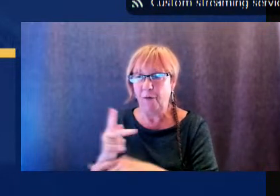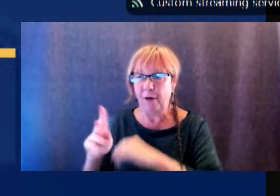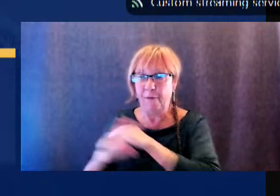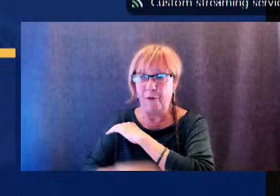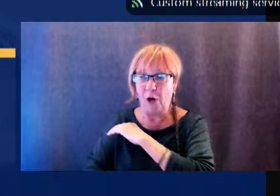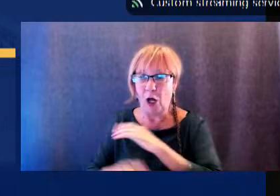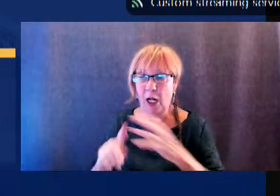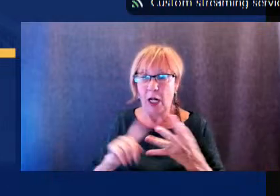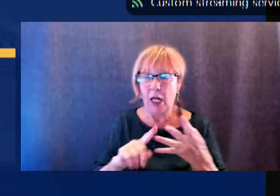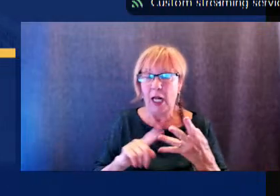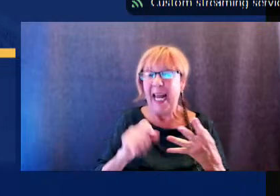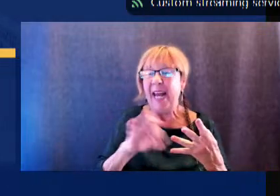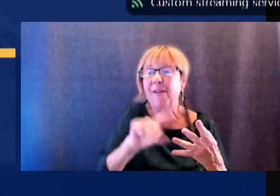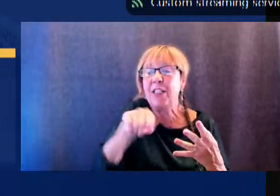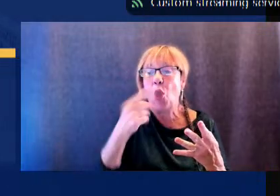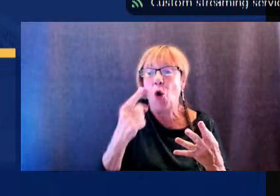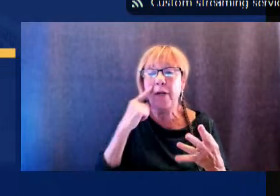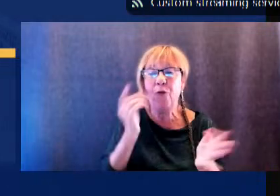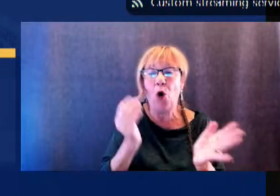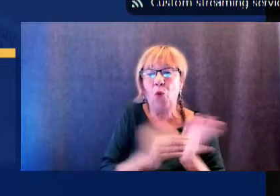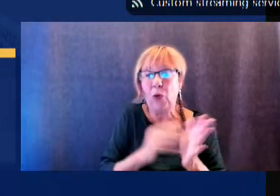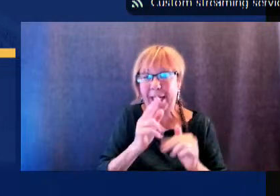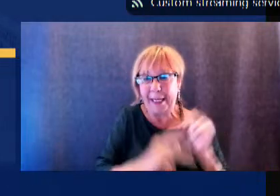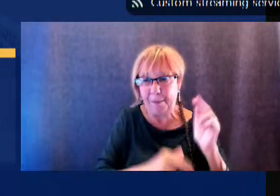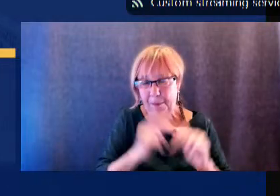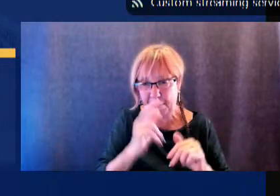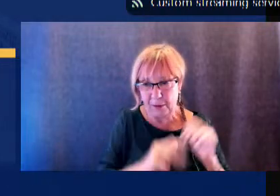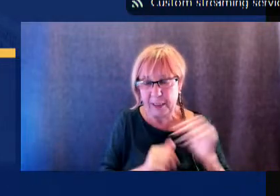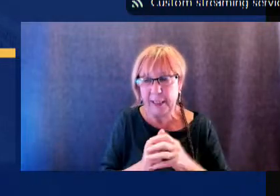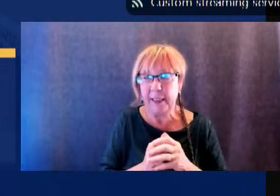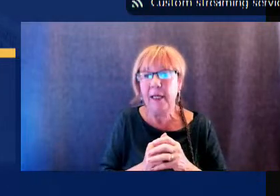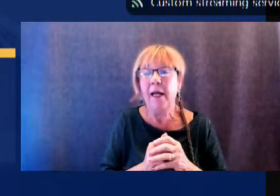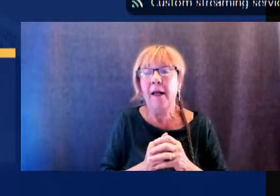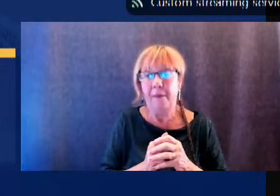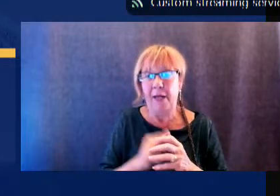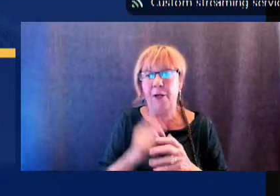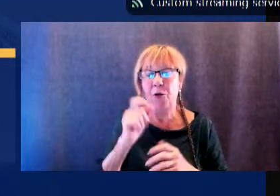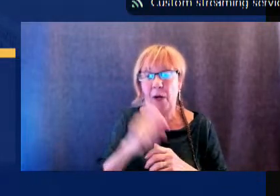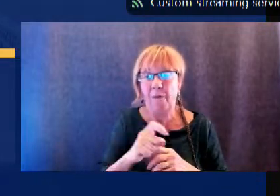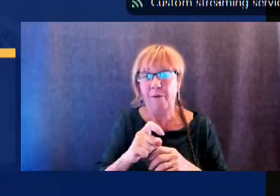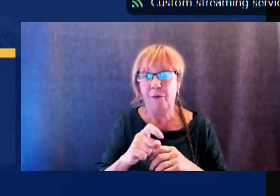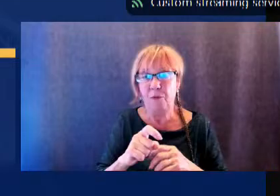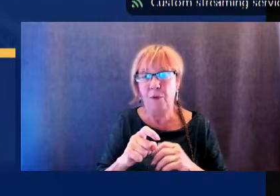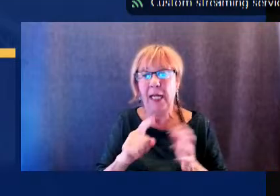prior to identifying any available remaining funds.